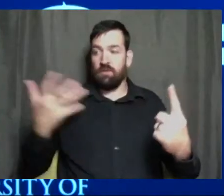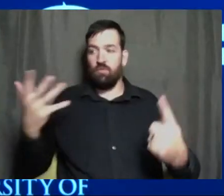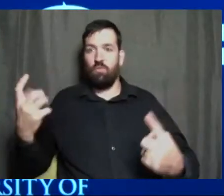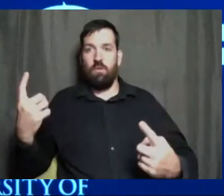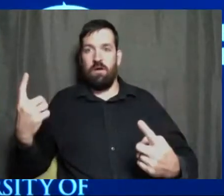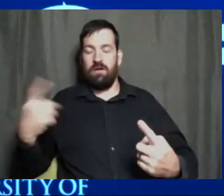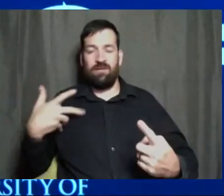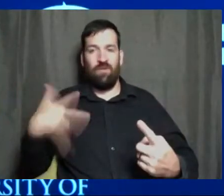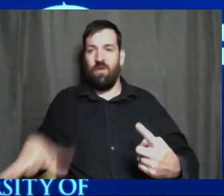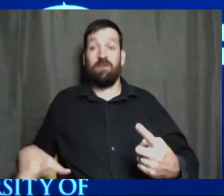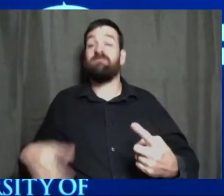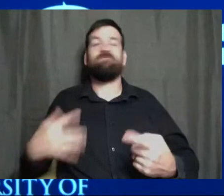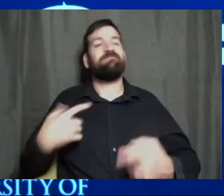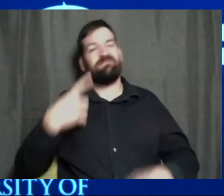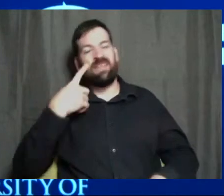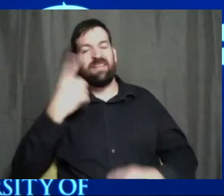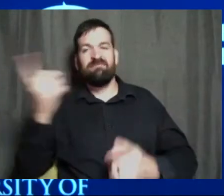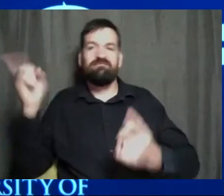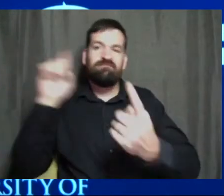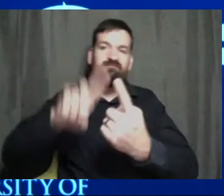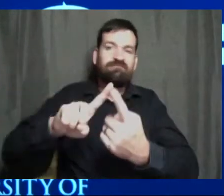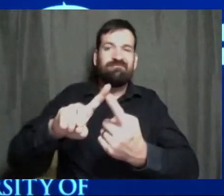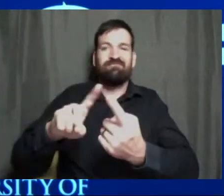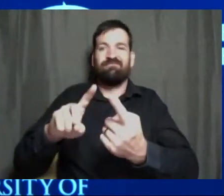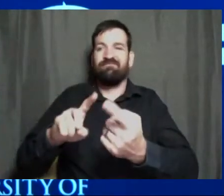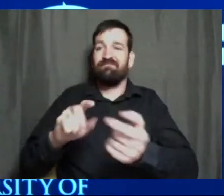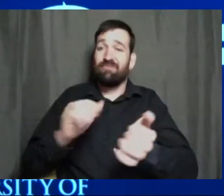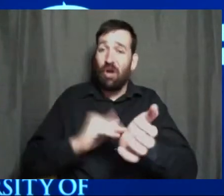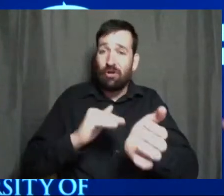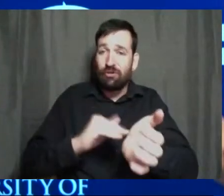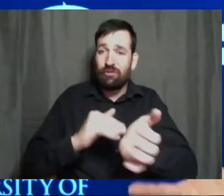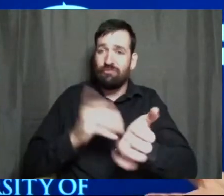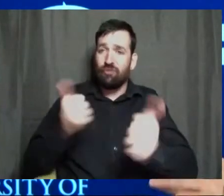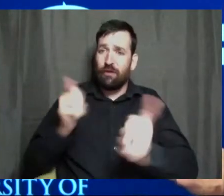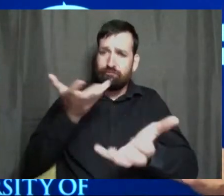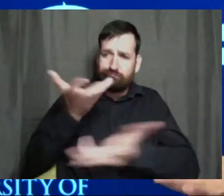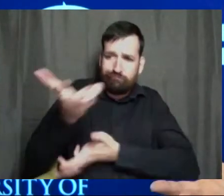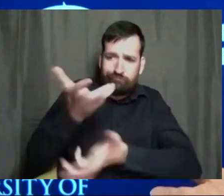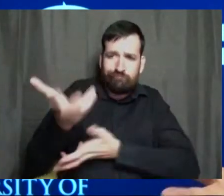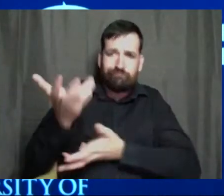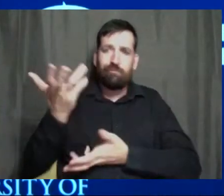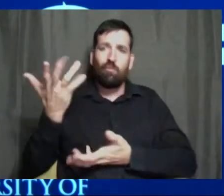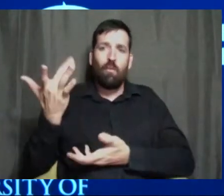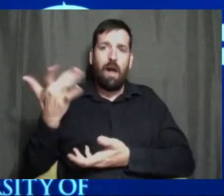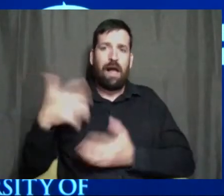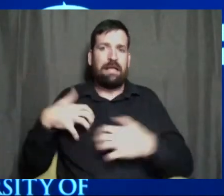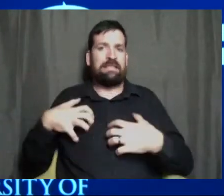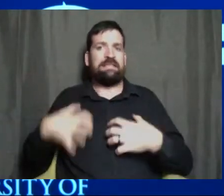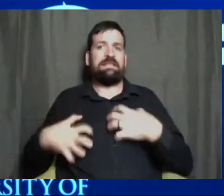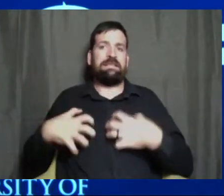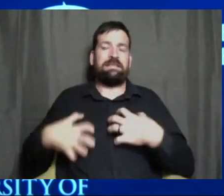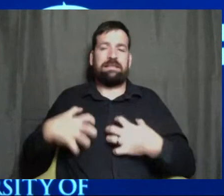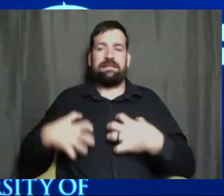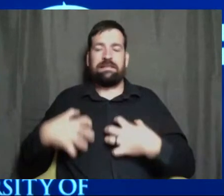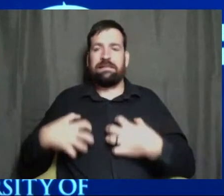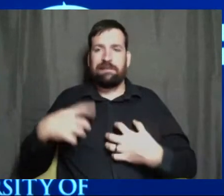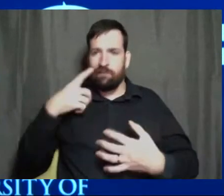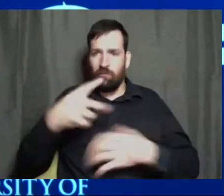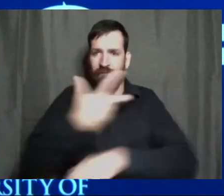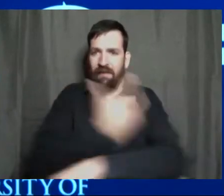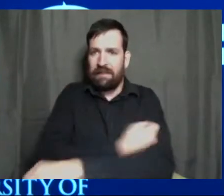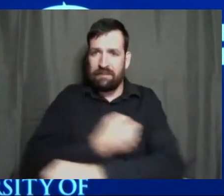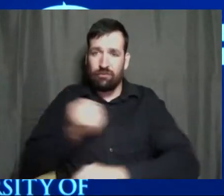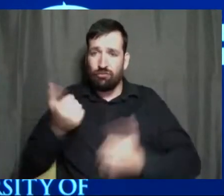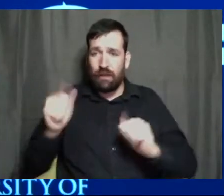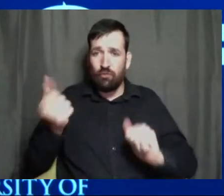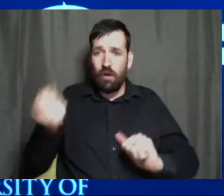medical provider and try to, dig into the reasons for hesitancy on the other parent's side and understand what their fears